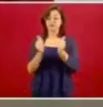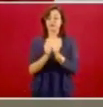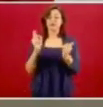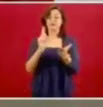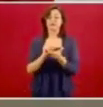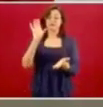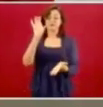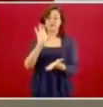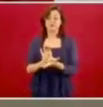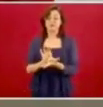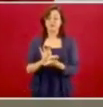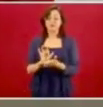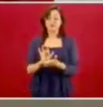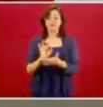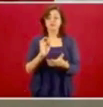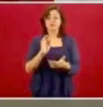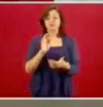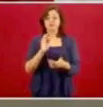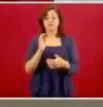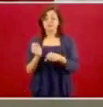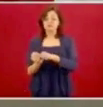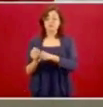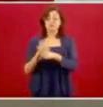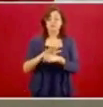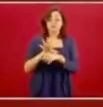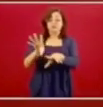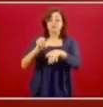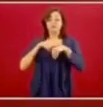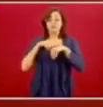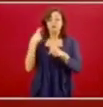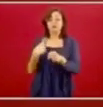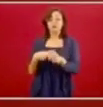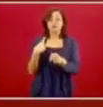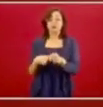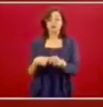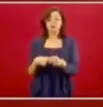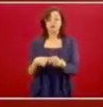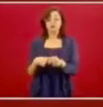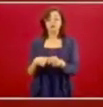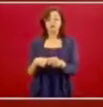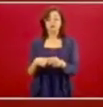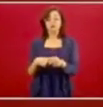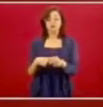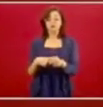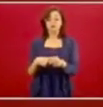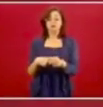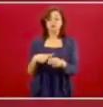care. So the critical point here is that if a person with some sort of disability